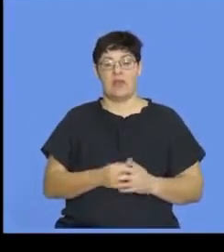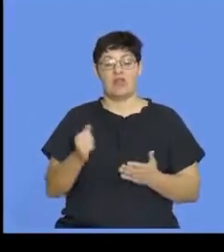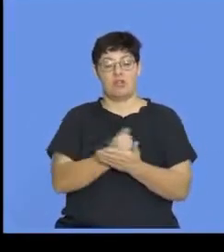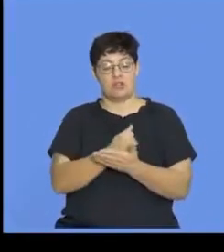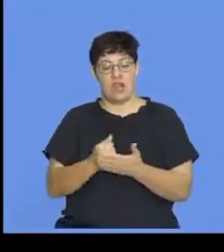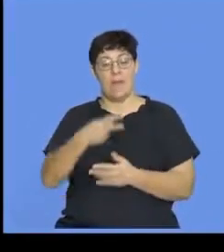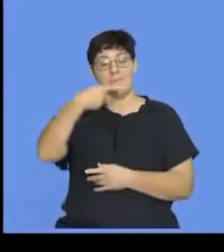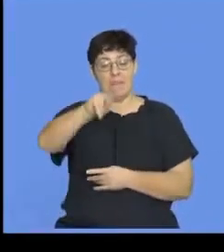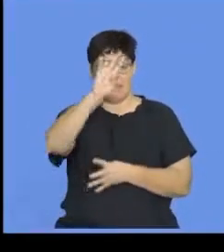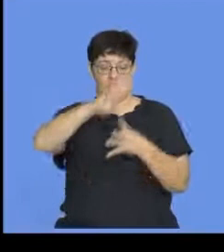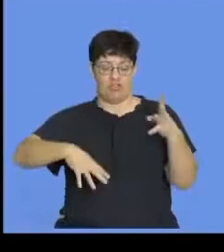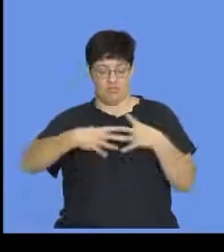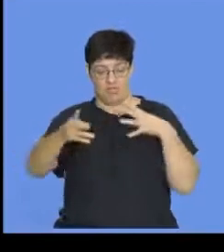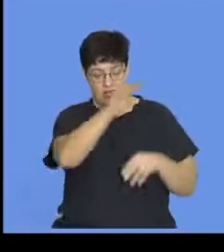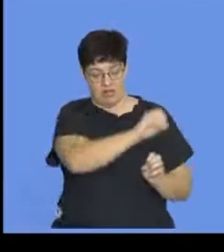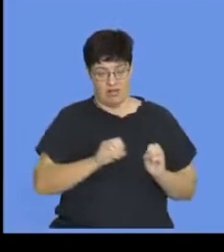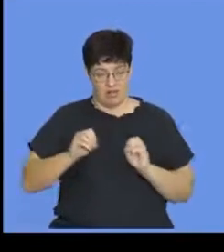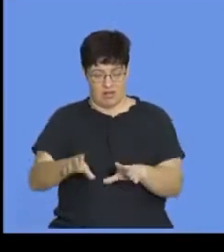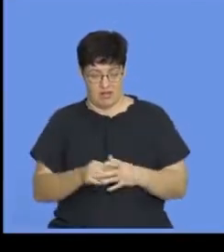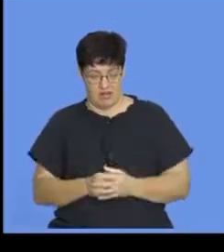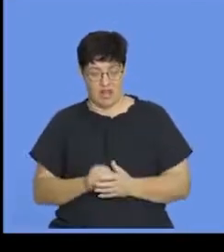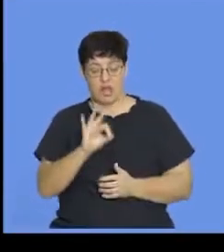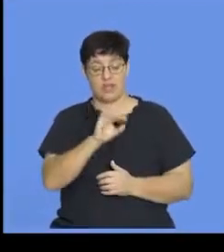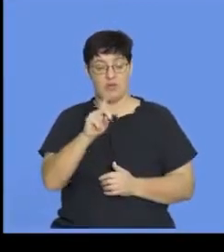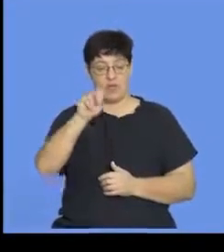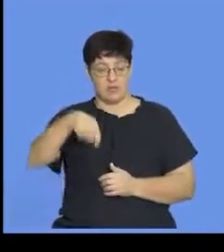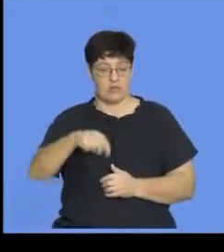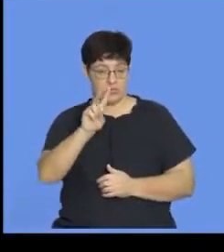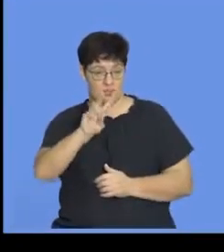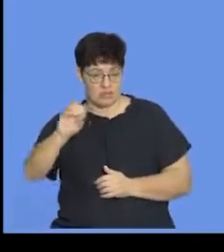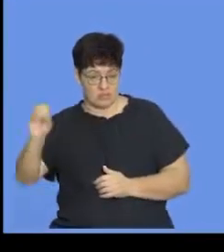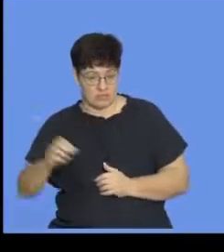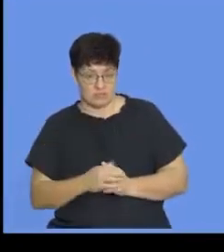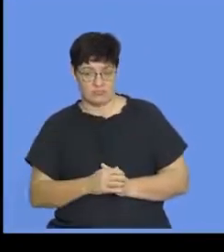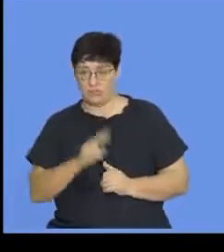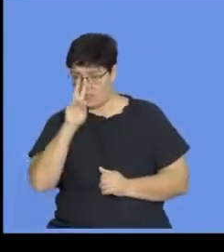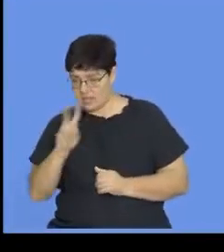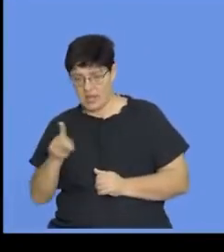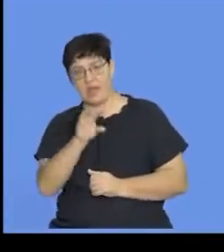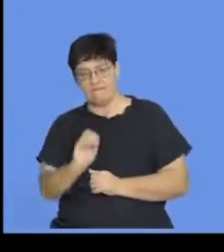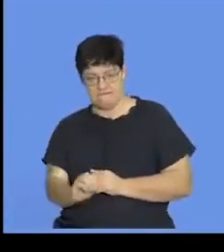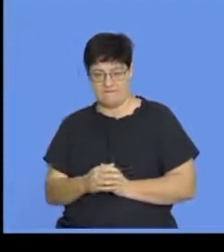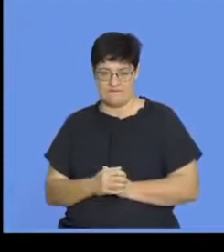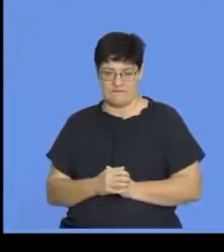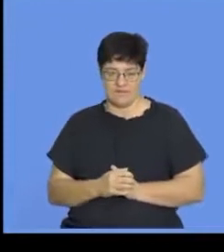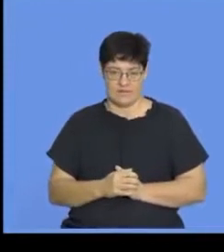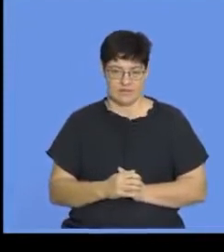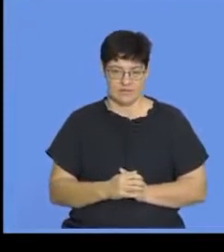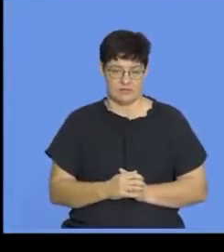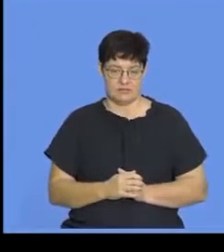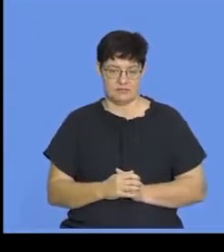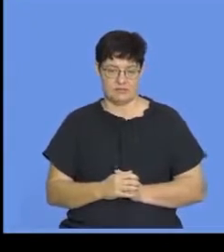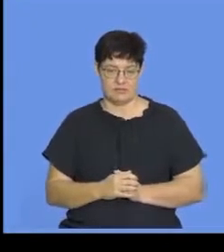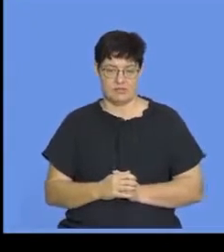schedule. Can you see? 31,200. Let's see. There we go. 31,200. What